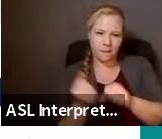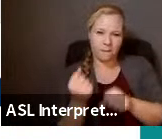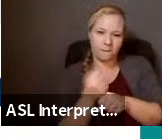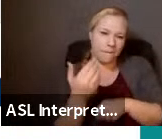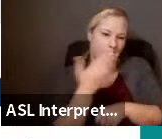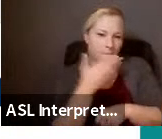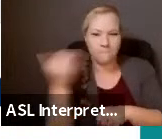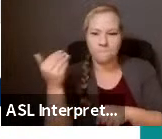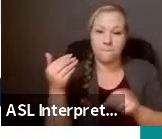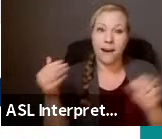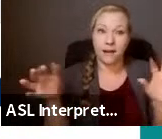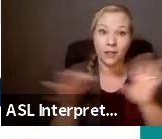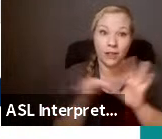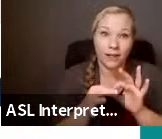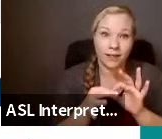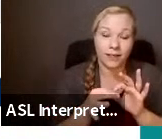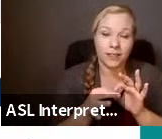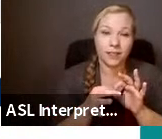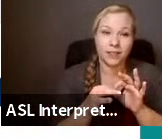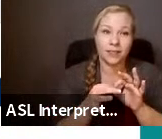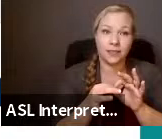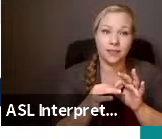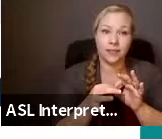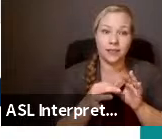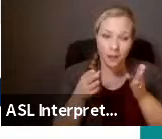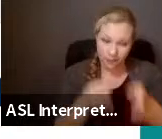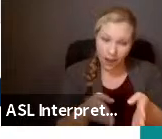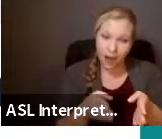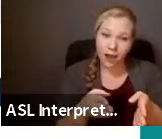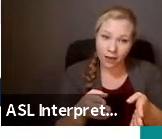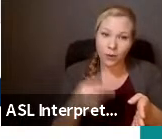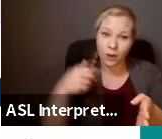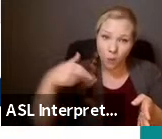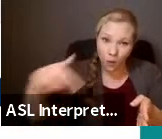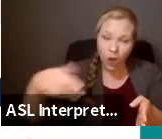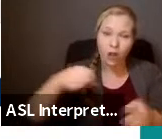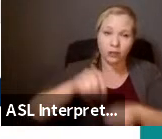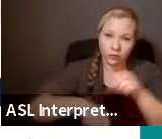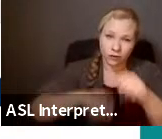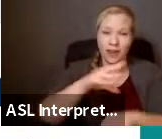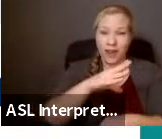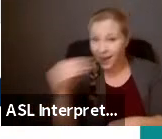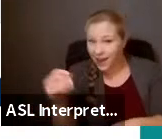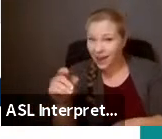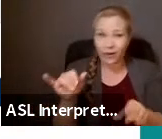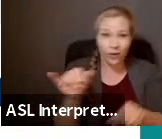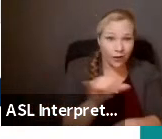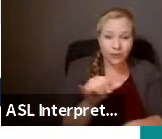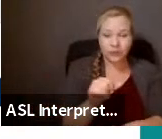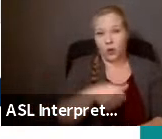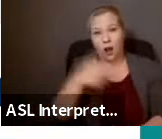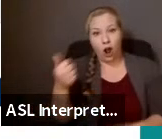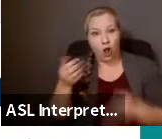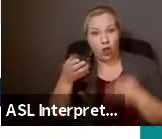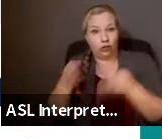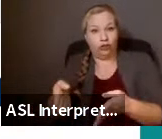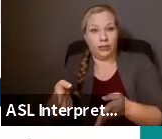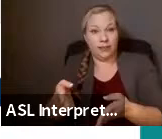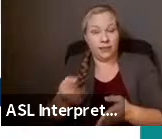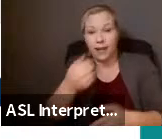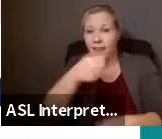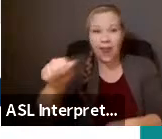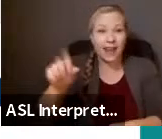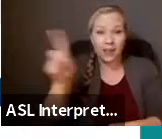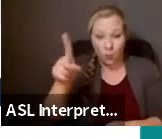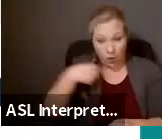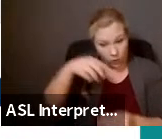not just the pathway, but as we said at the beginning, any of the streets that are rebuilt would include better sidewalks and bike lanes and